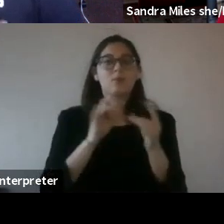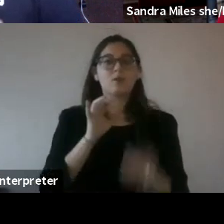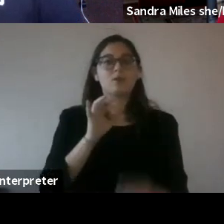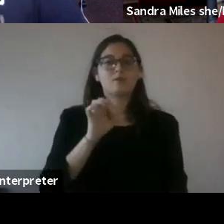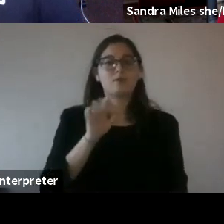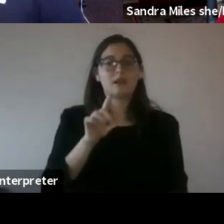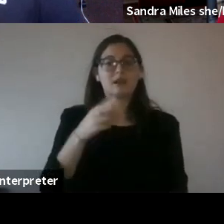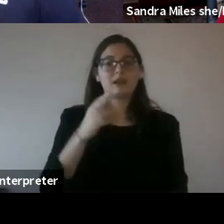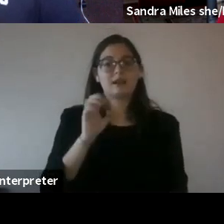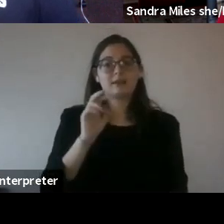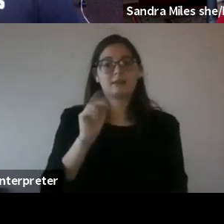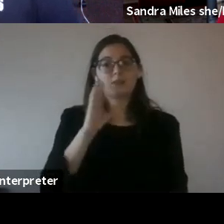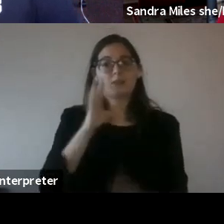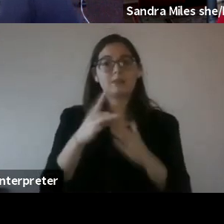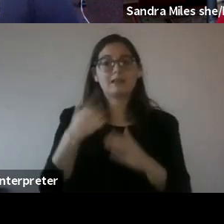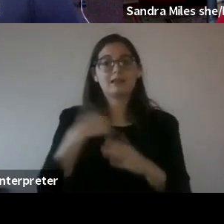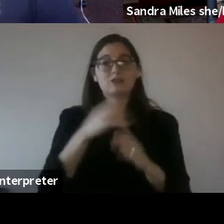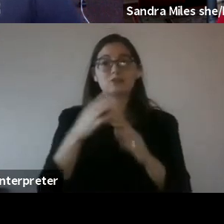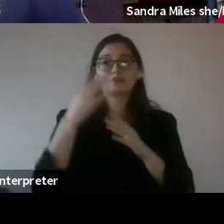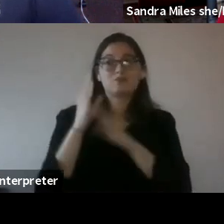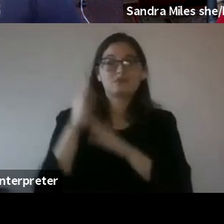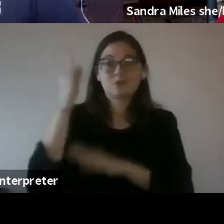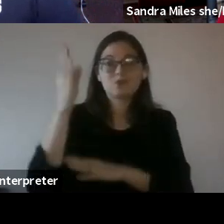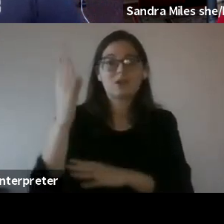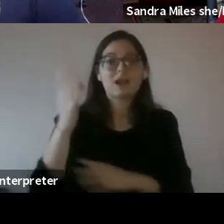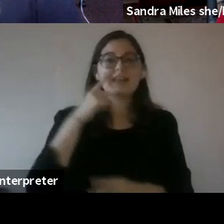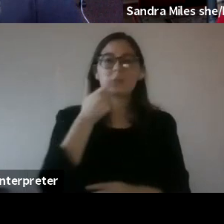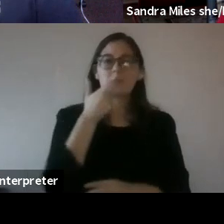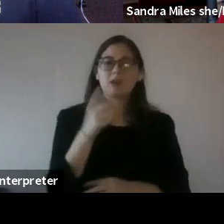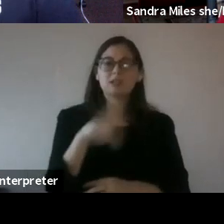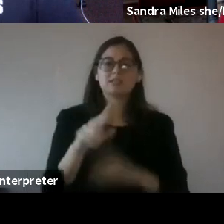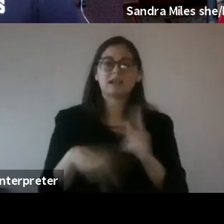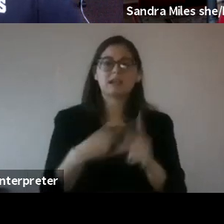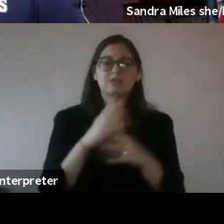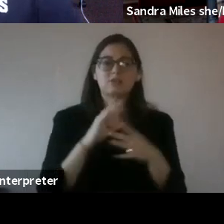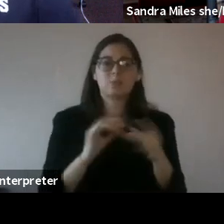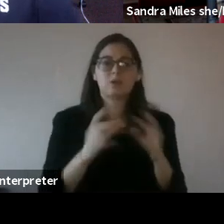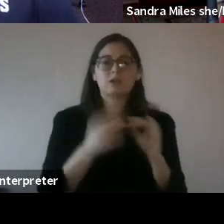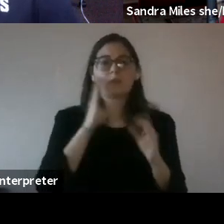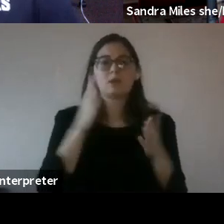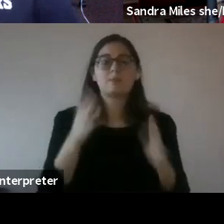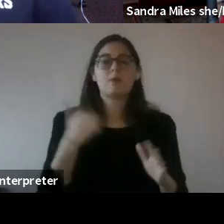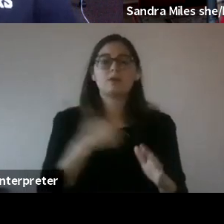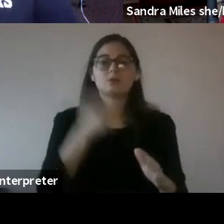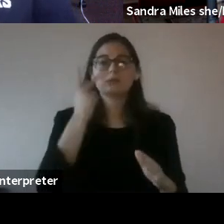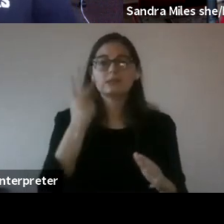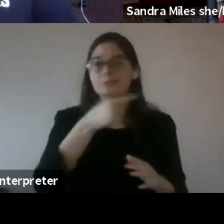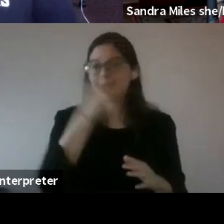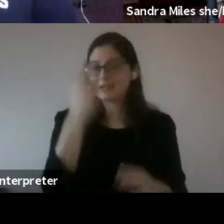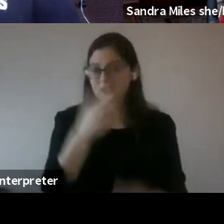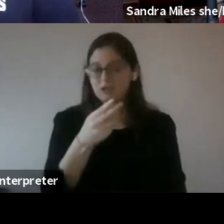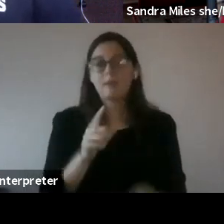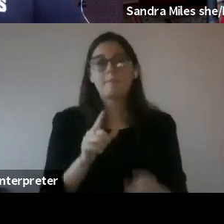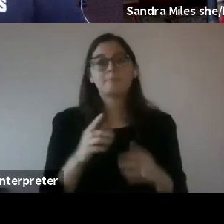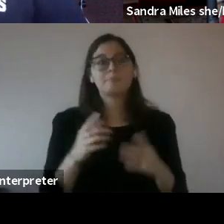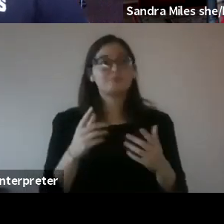is going to like lead us into the future. And I think that watching these type of stories is going to allow us to see the Black history, but even we